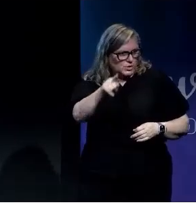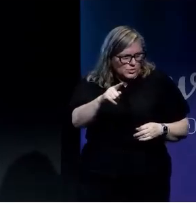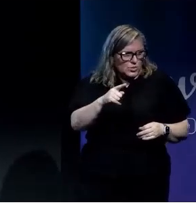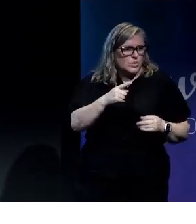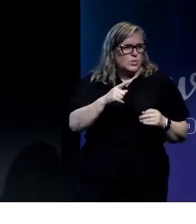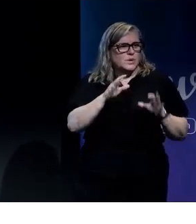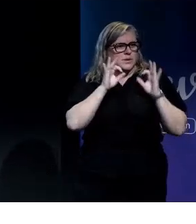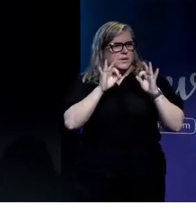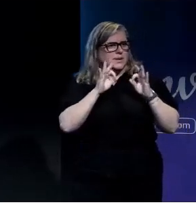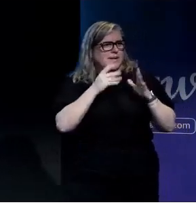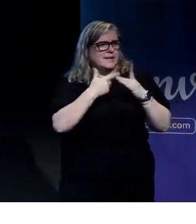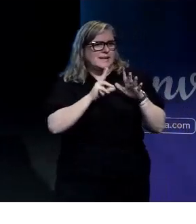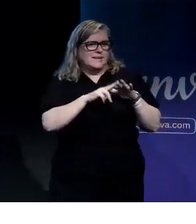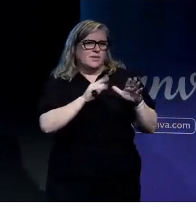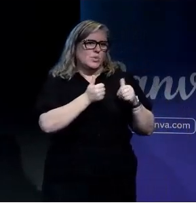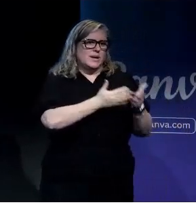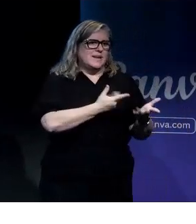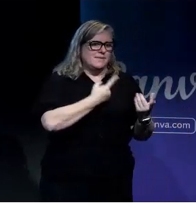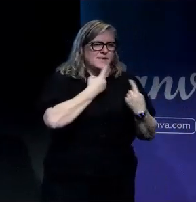them.